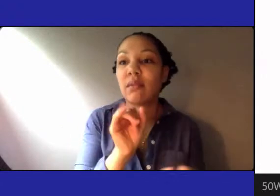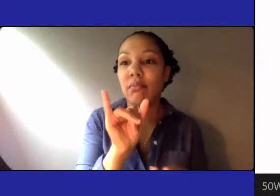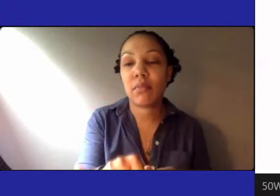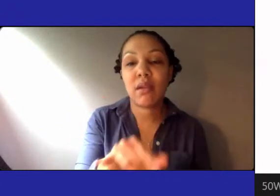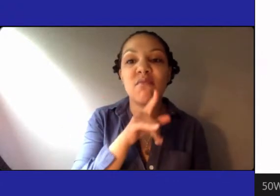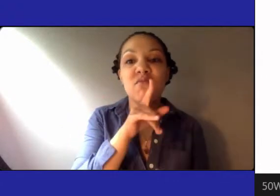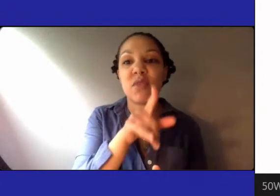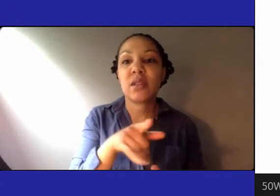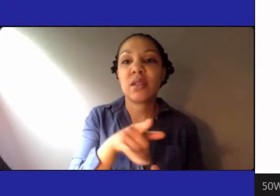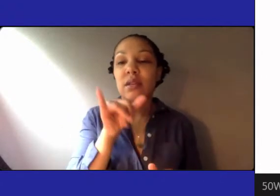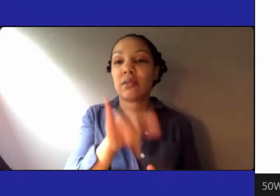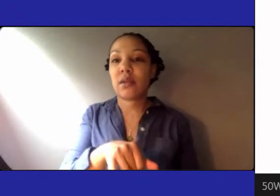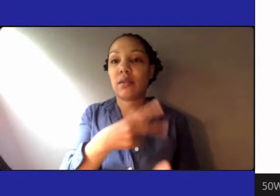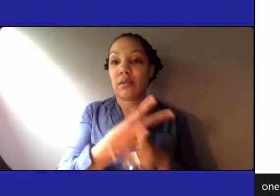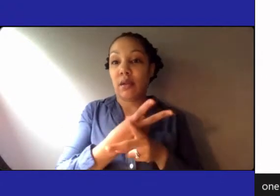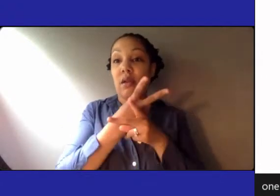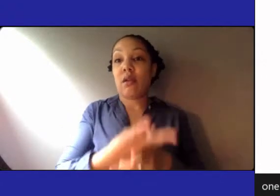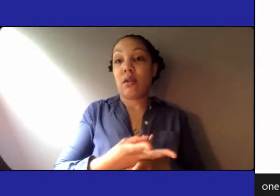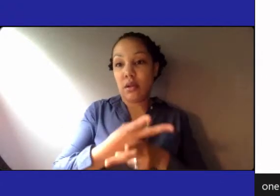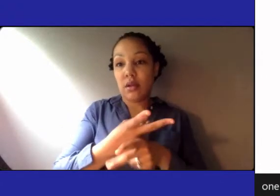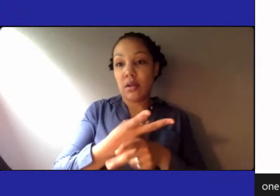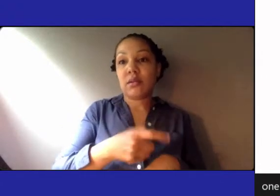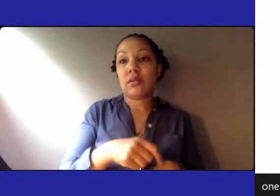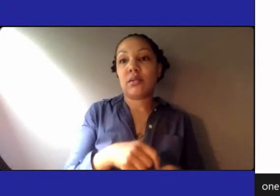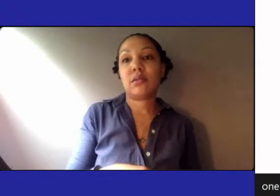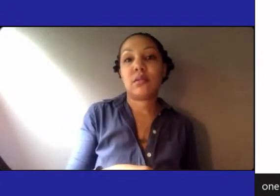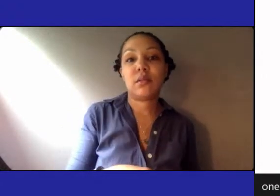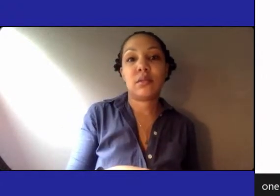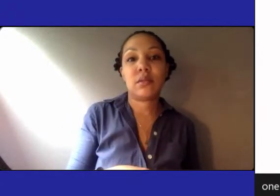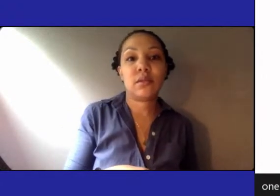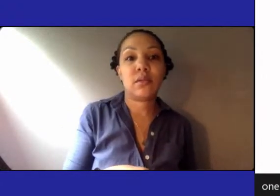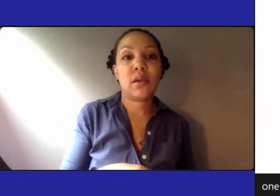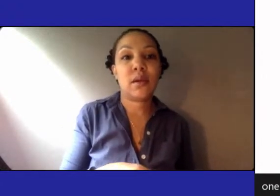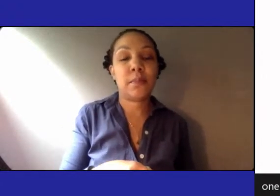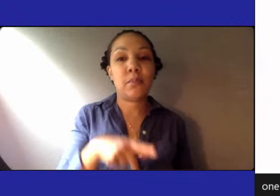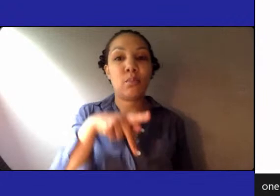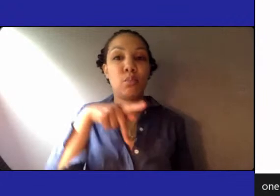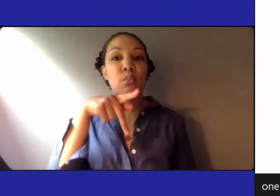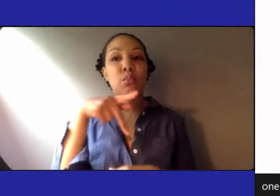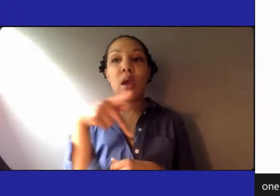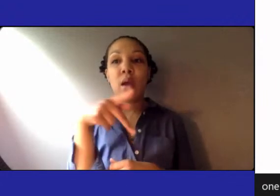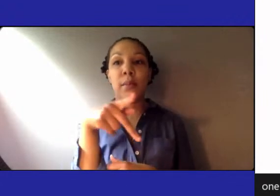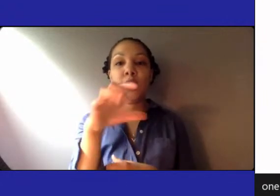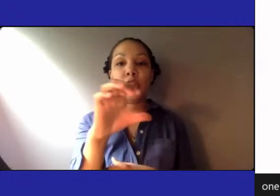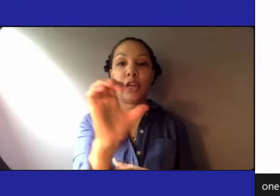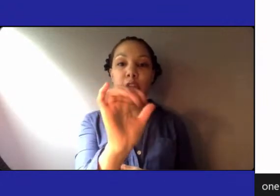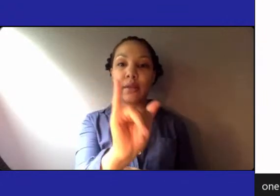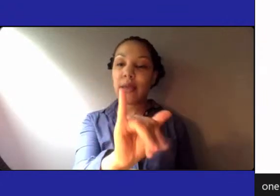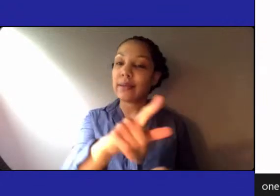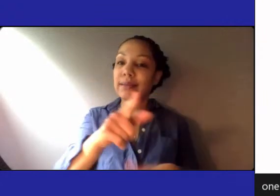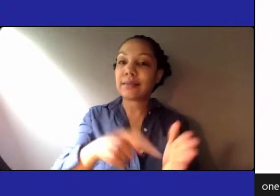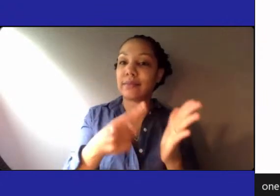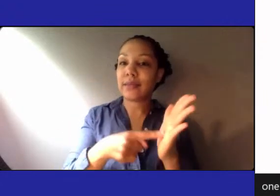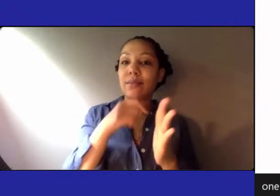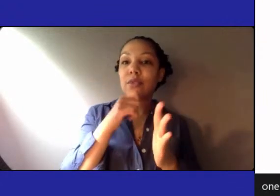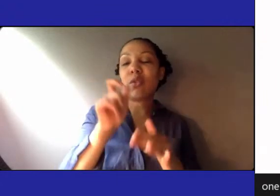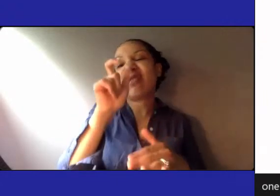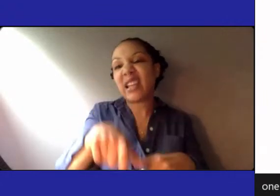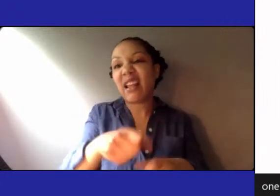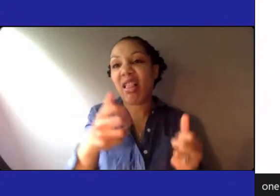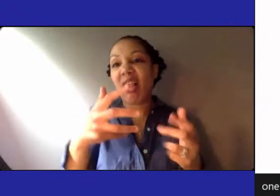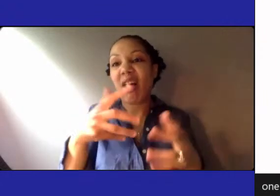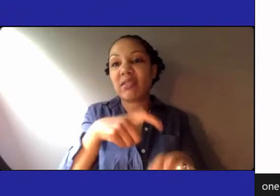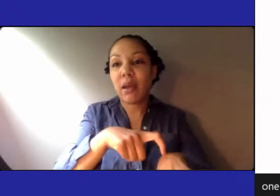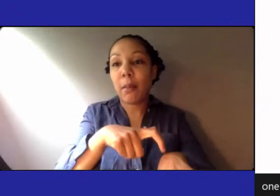where time is not so important usually, it's okay if the activities are done mostly in